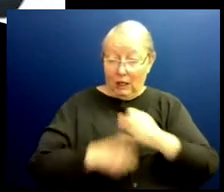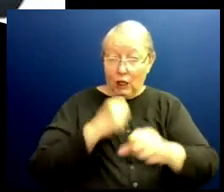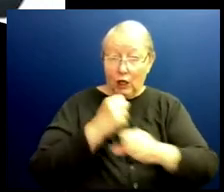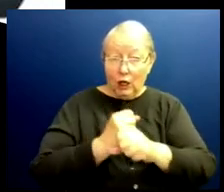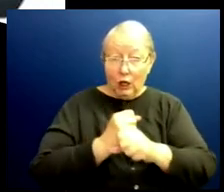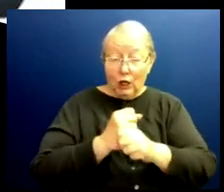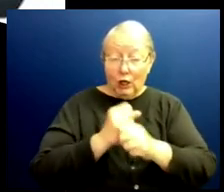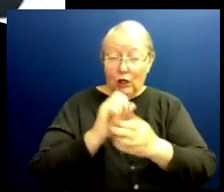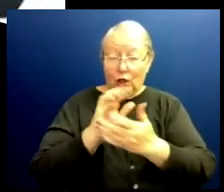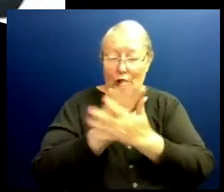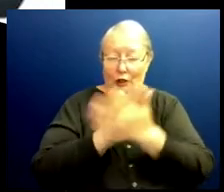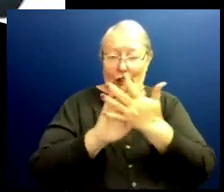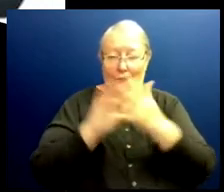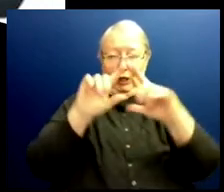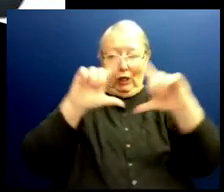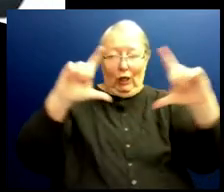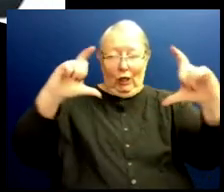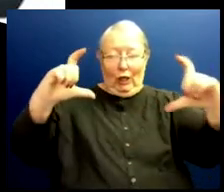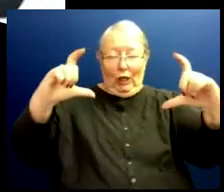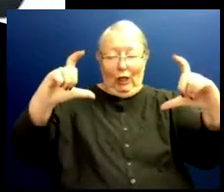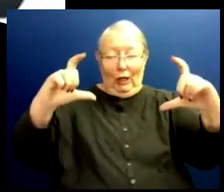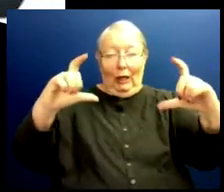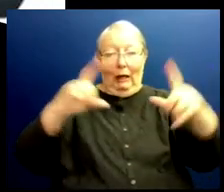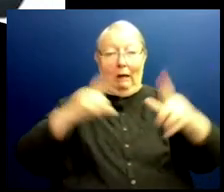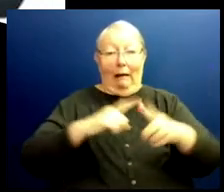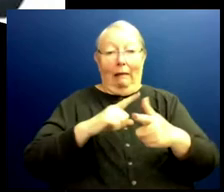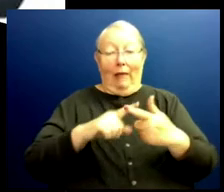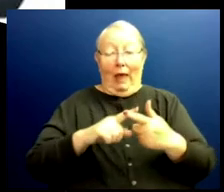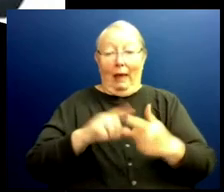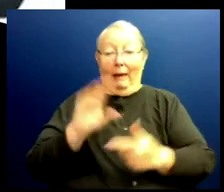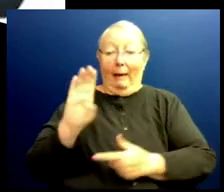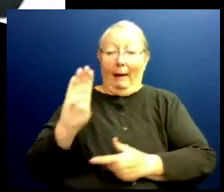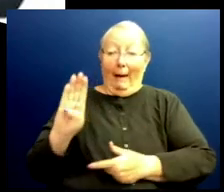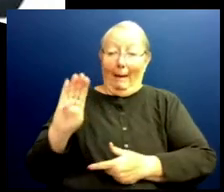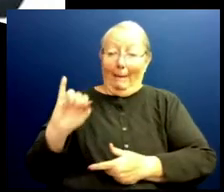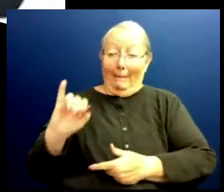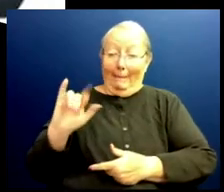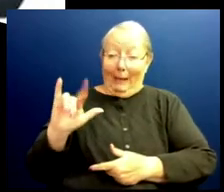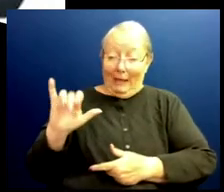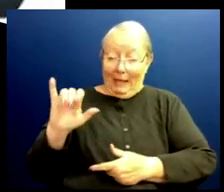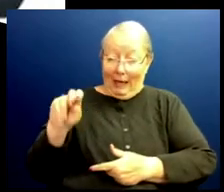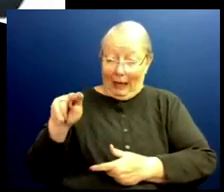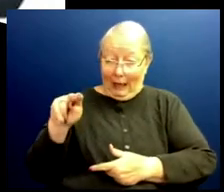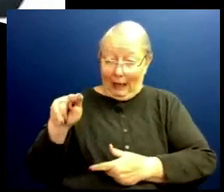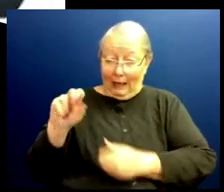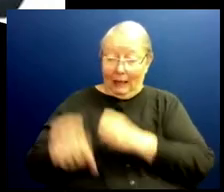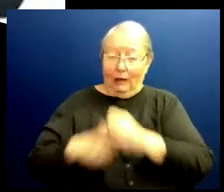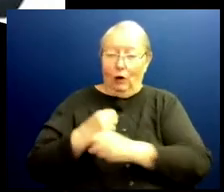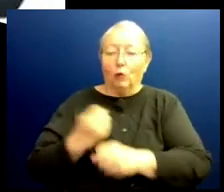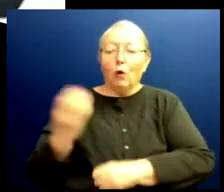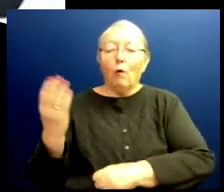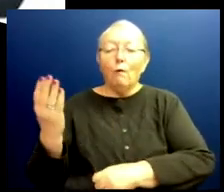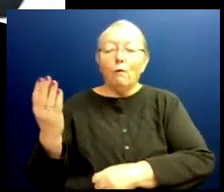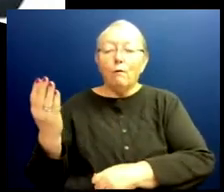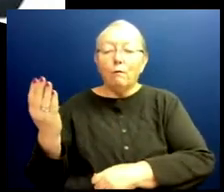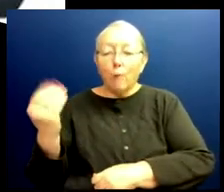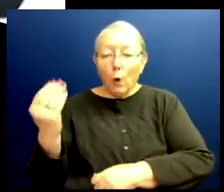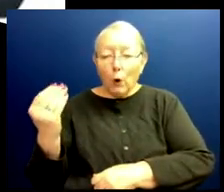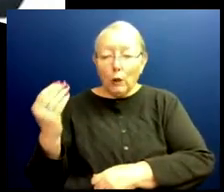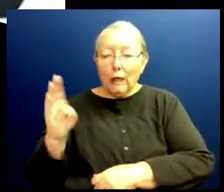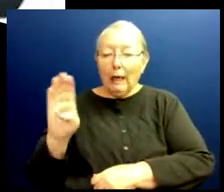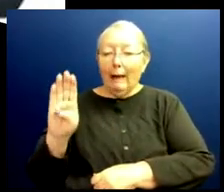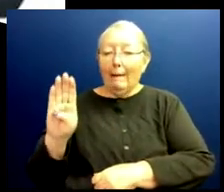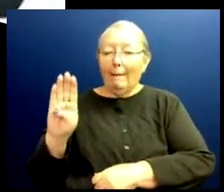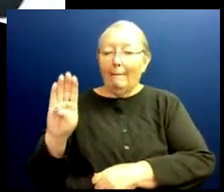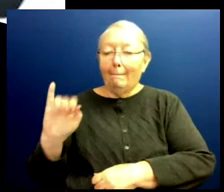scale between the present time and the Big Bang was 14 billion years. The Big Bang occurred 14 billion years ago. We